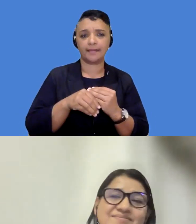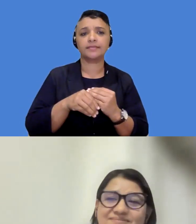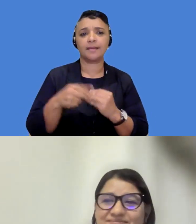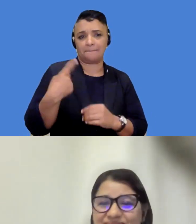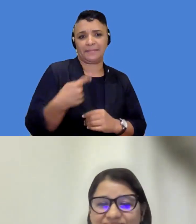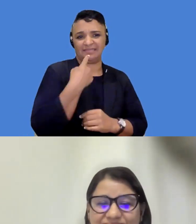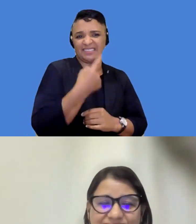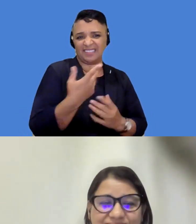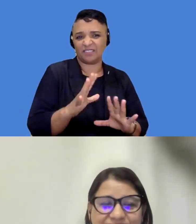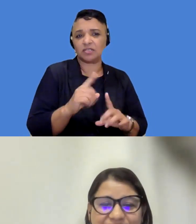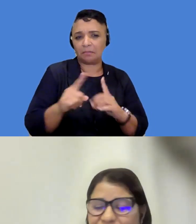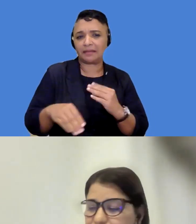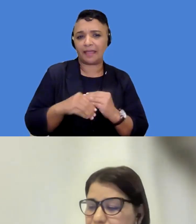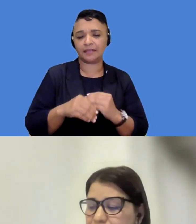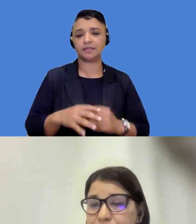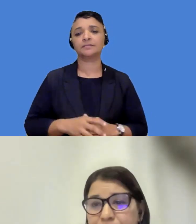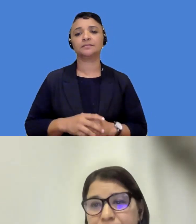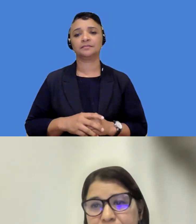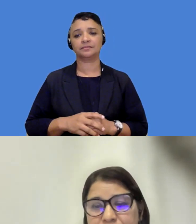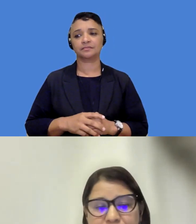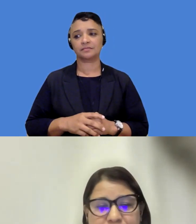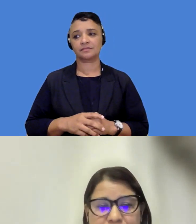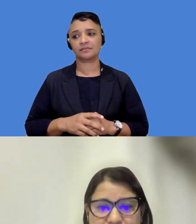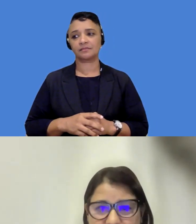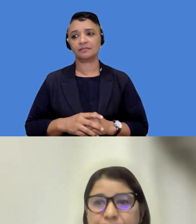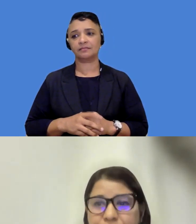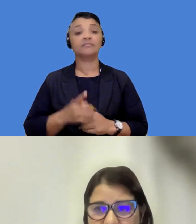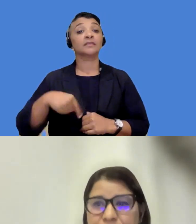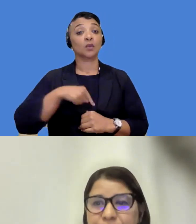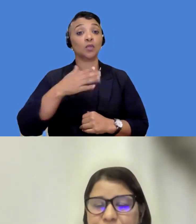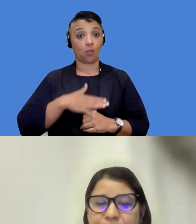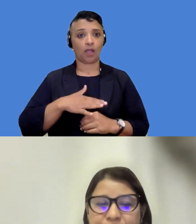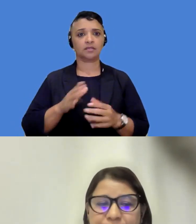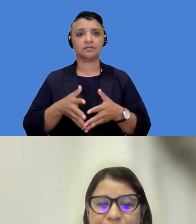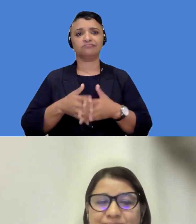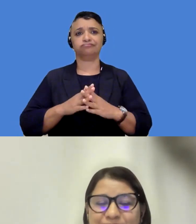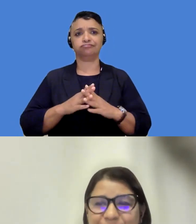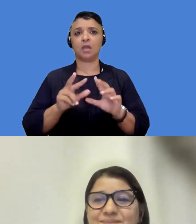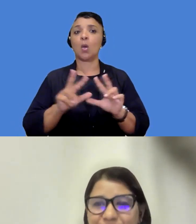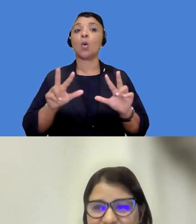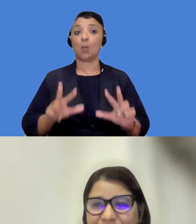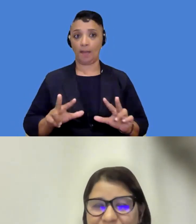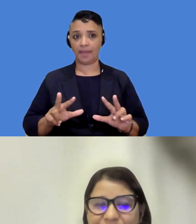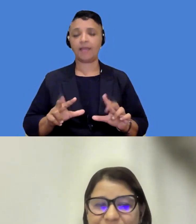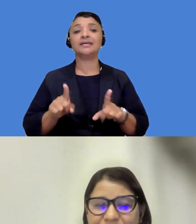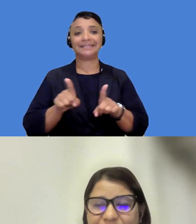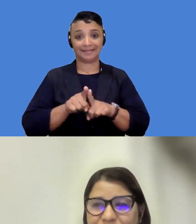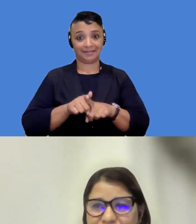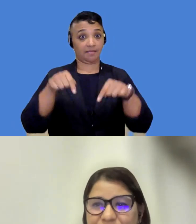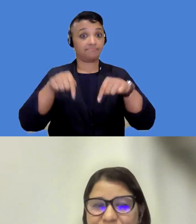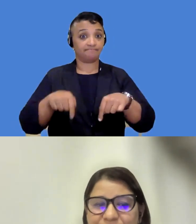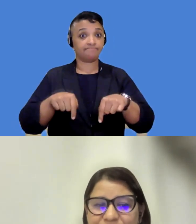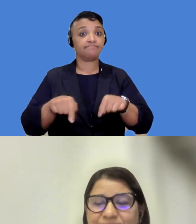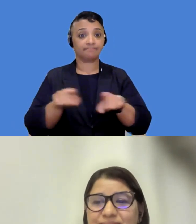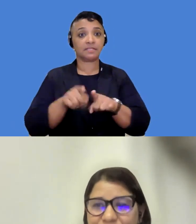we're also looking at specifically holding a webinar very similar to the one we are holding